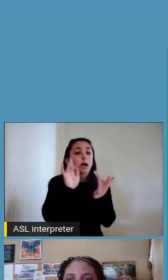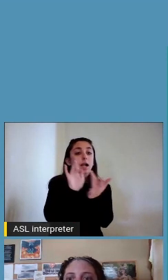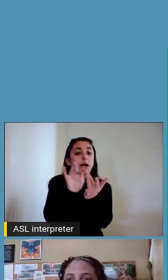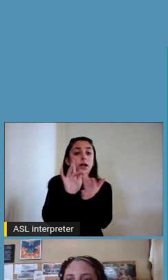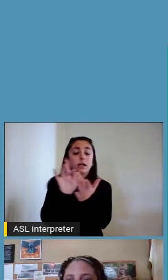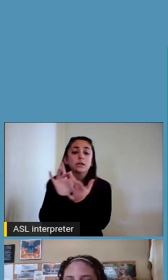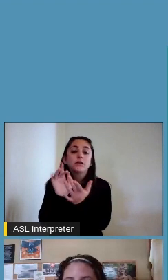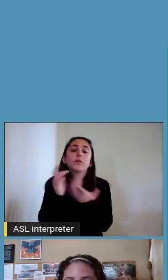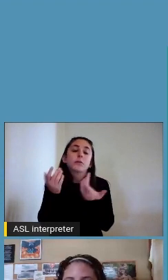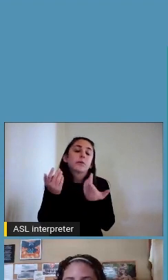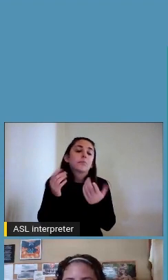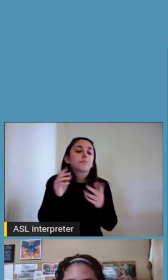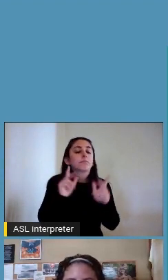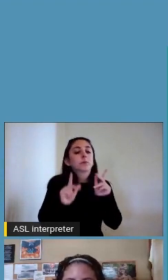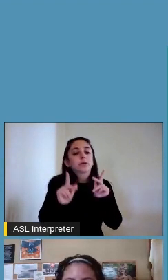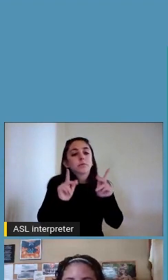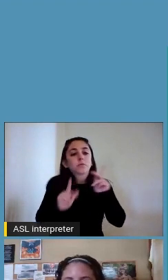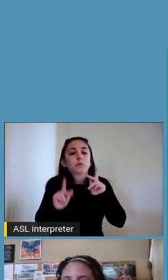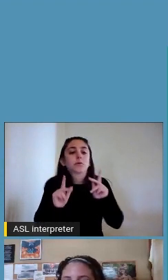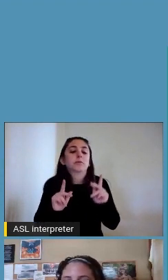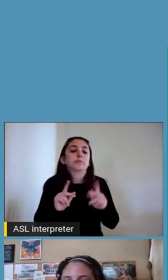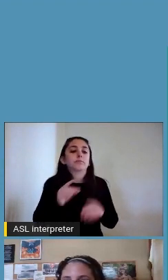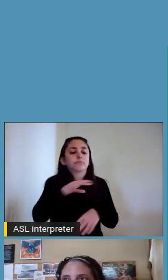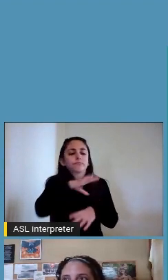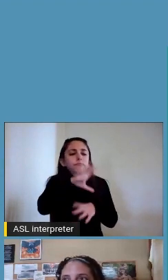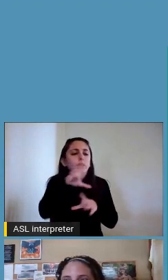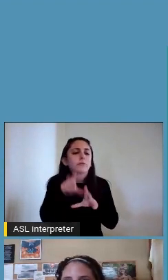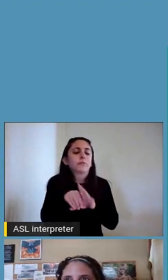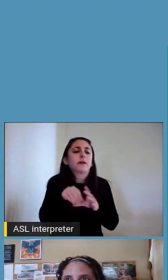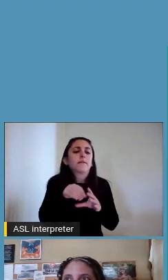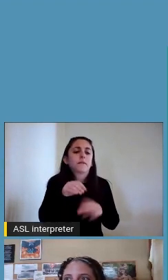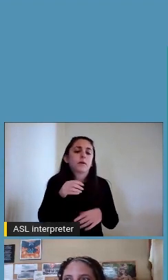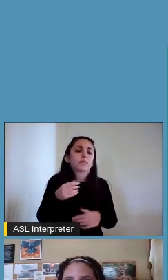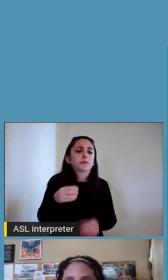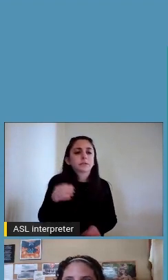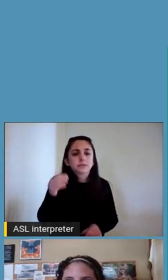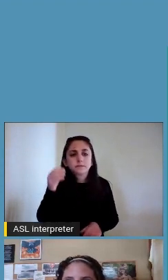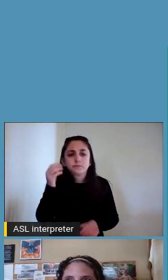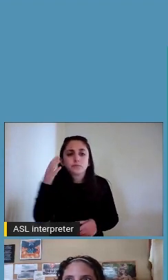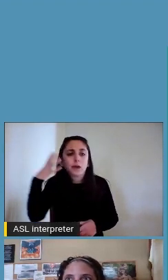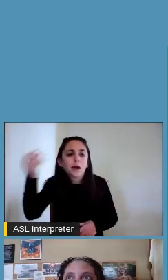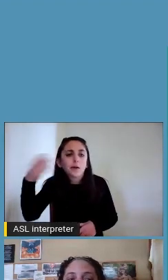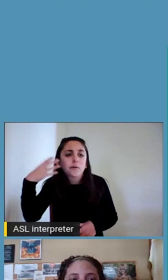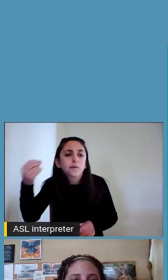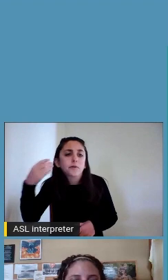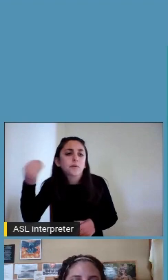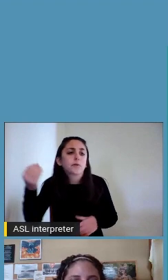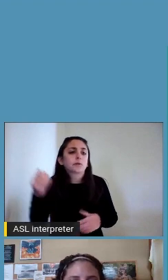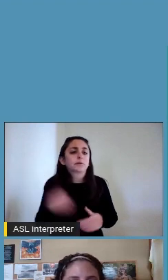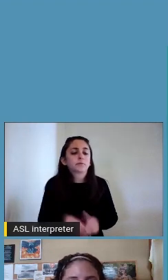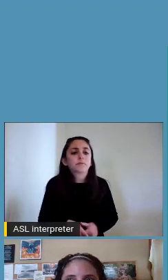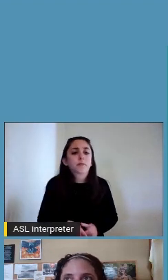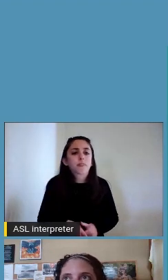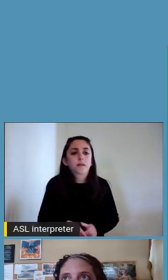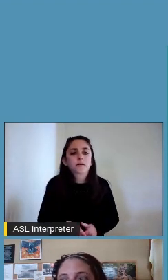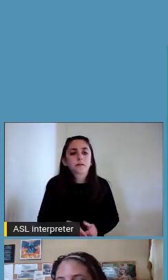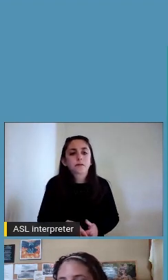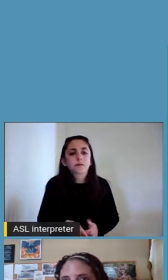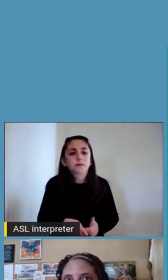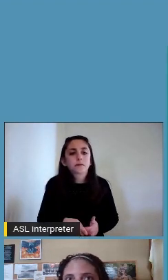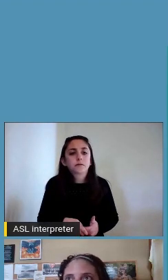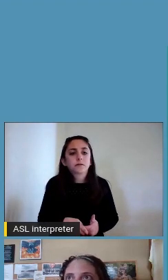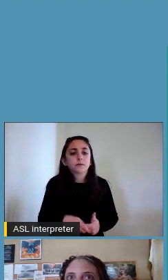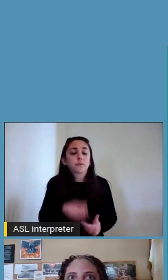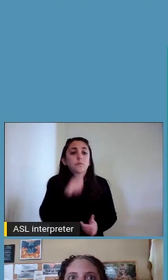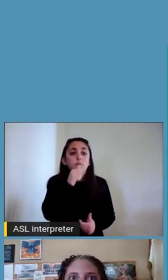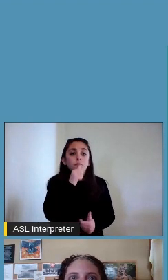nature through educational experiences that inspire wonder, discovery, and responsibility. So we are a private